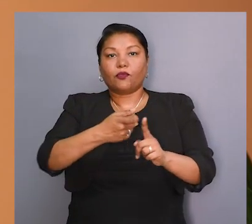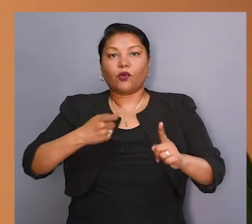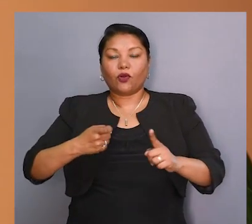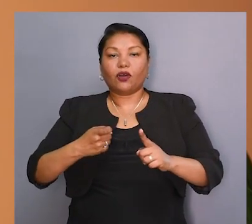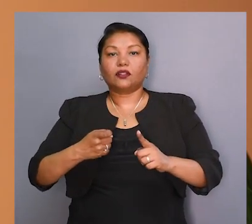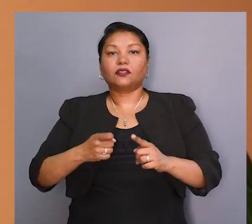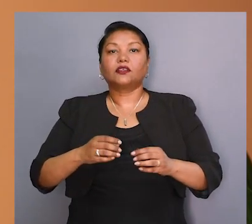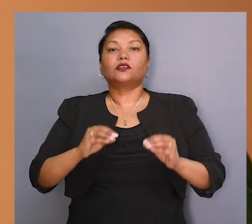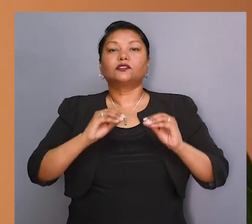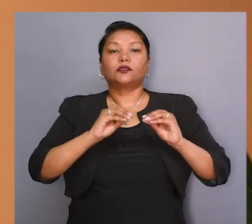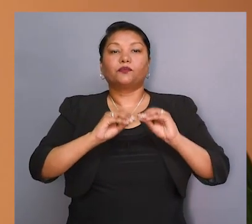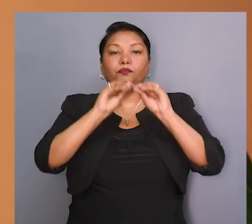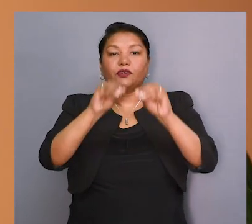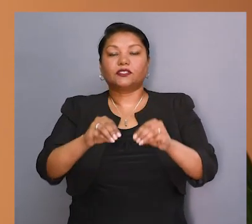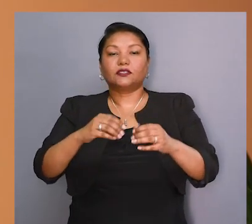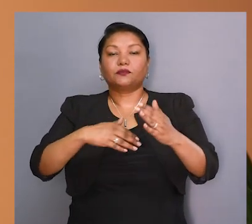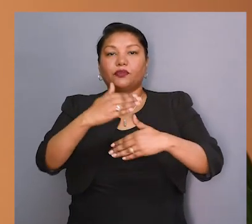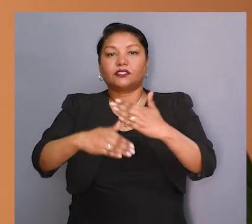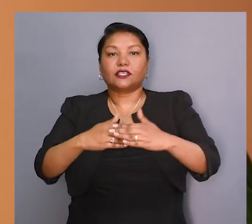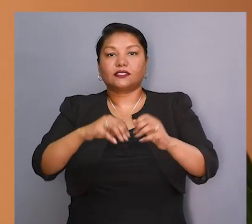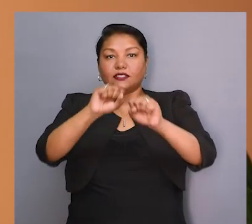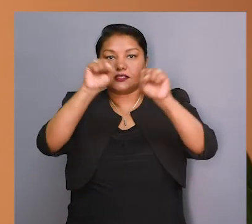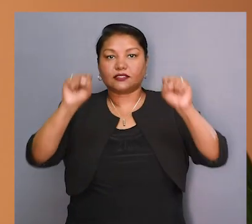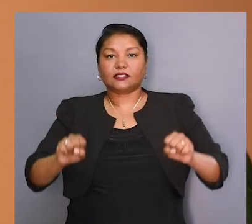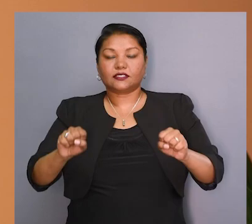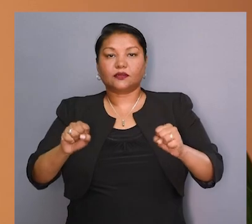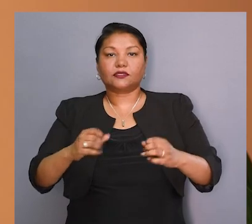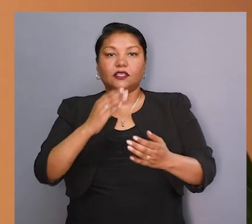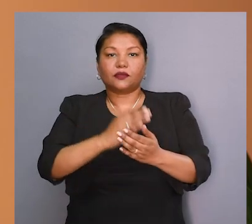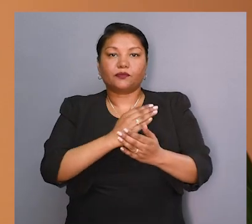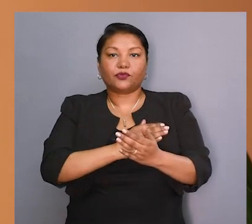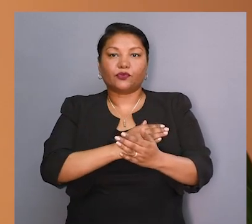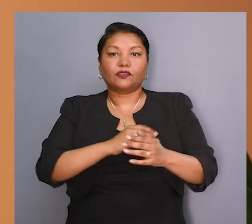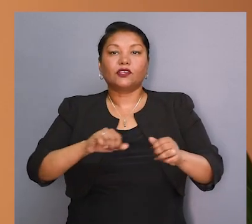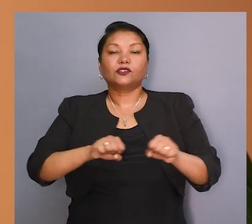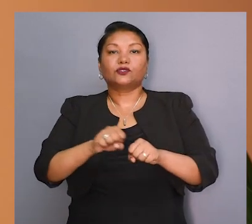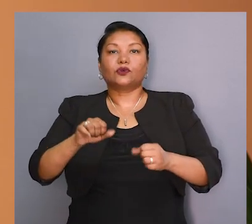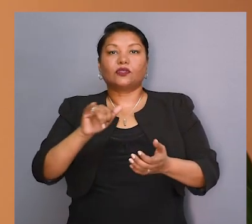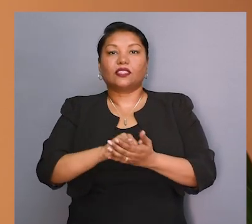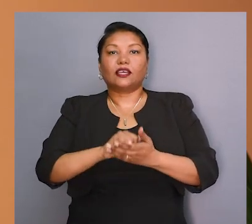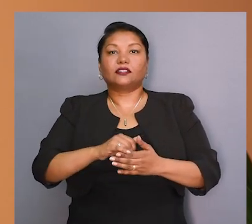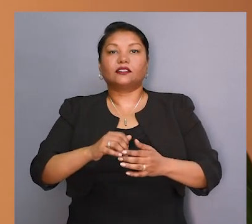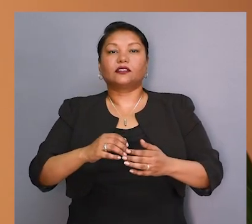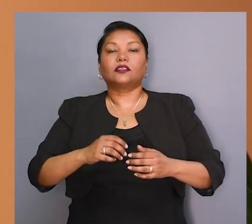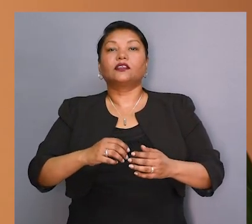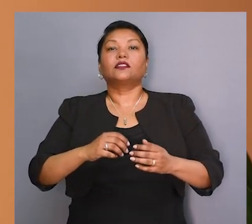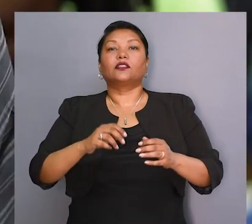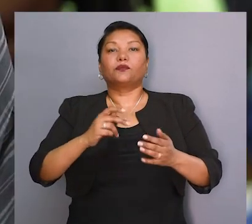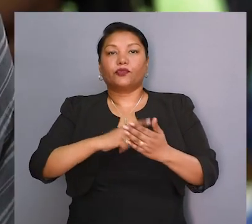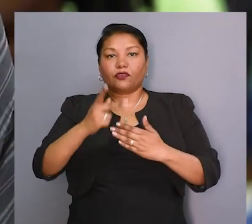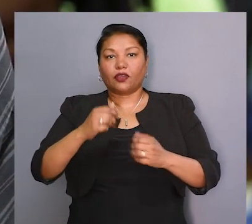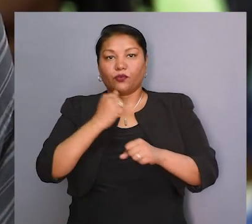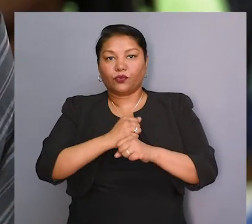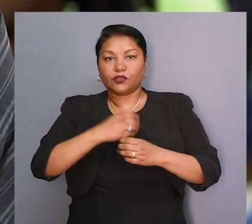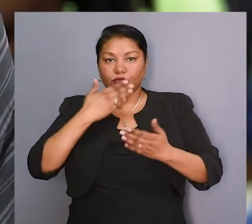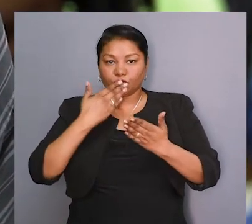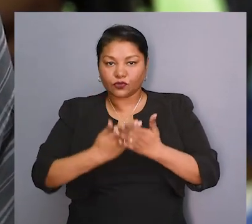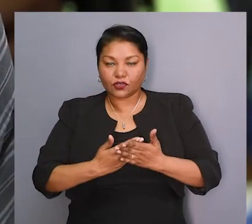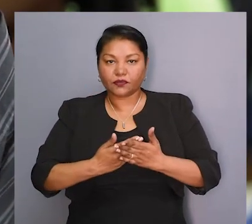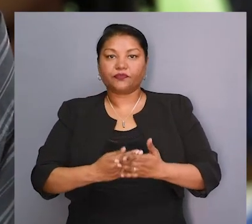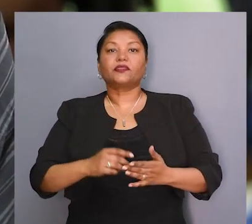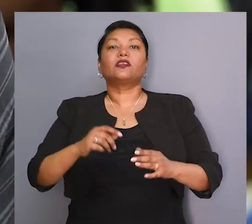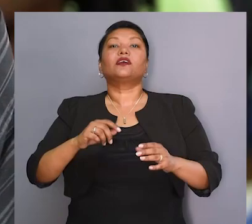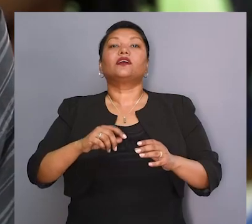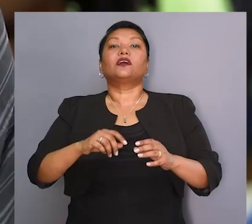to improving the project's processes and systems prior to full rollout. This rollout